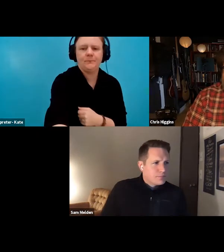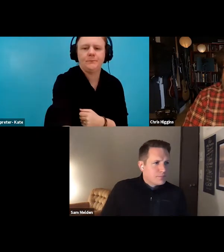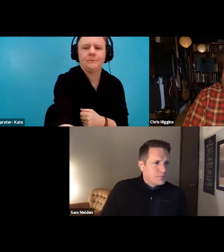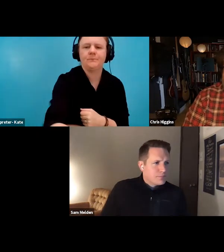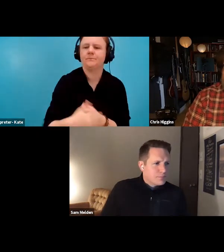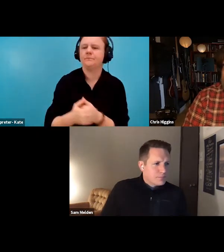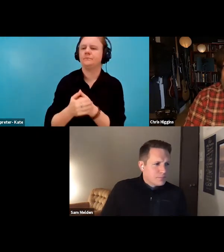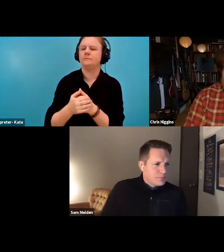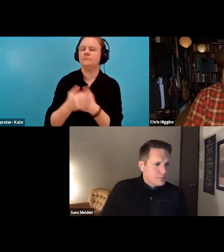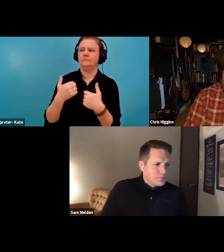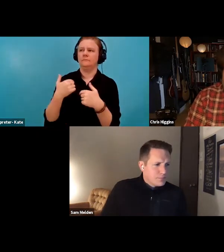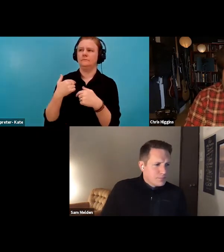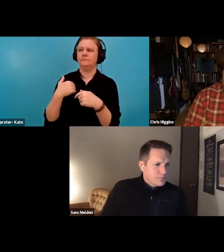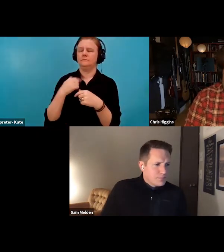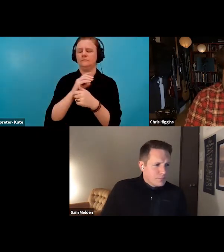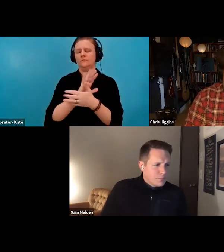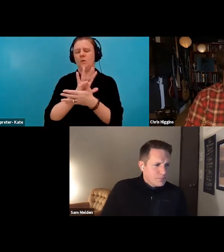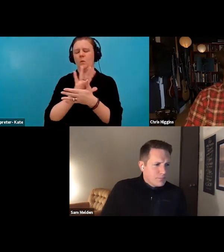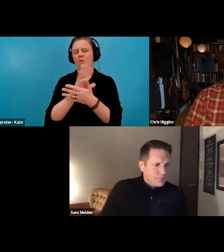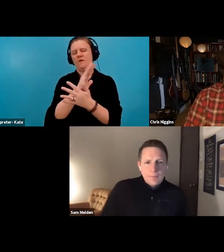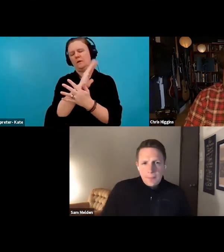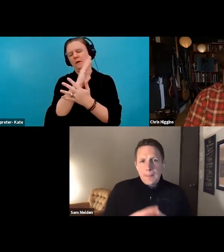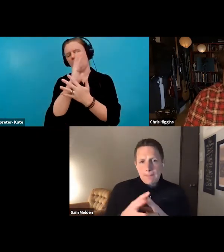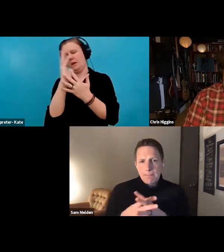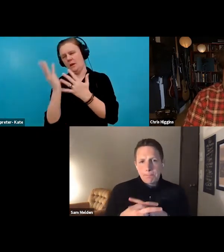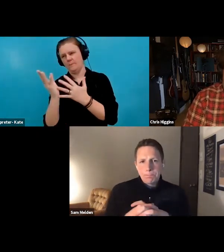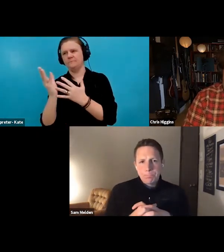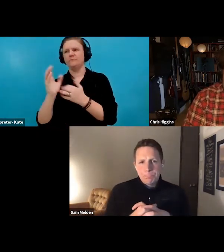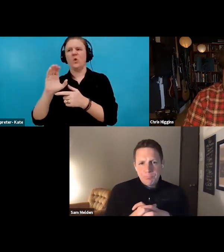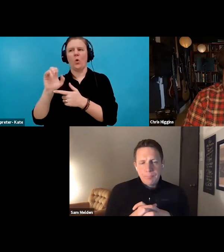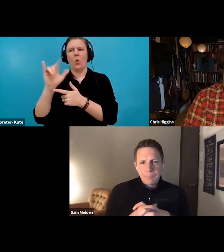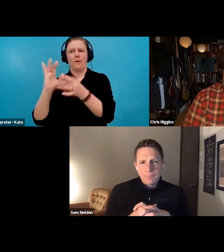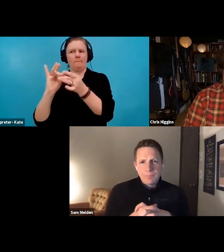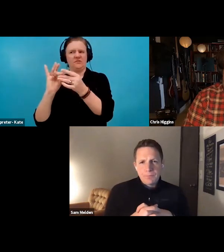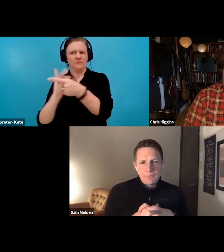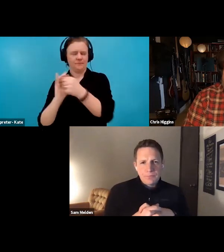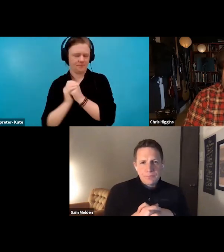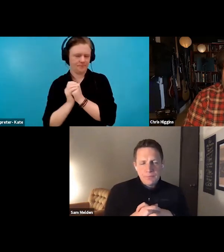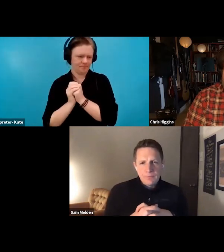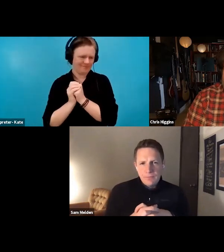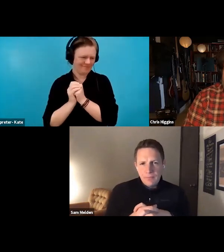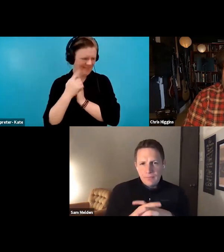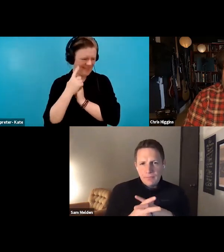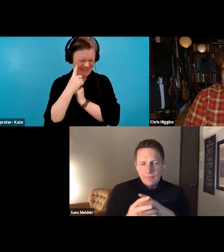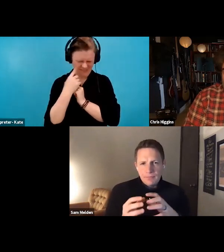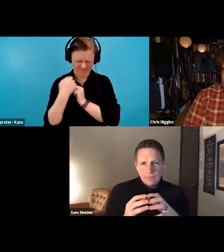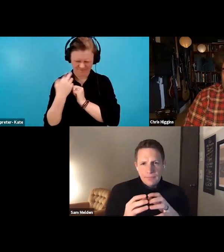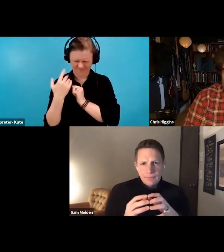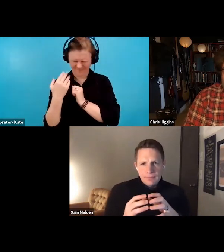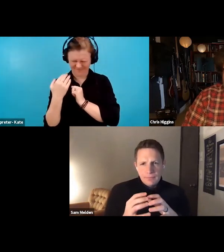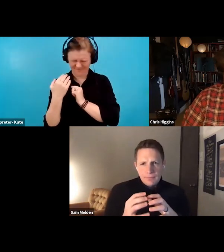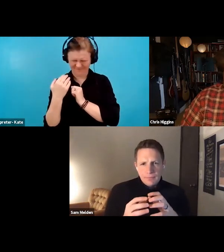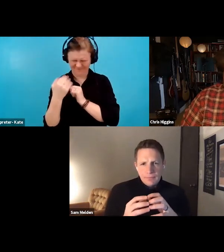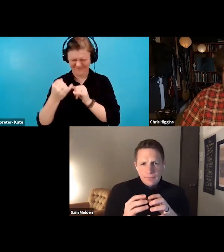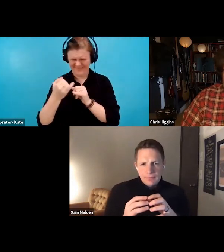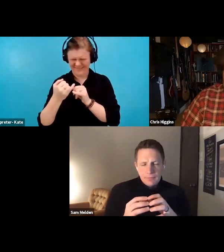by the end of the film with Corey's own words. This was, I think, the last, maybe the